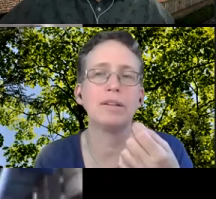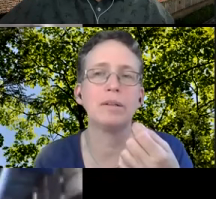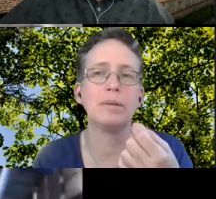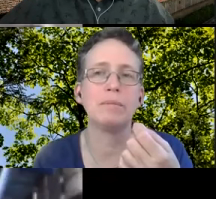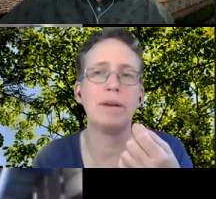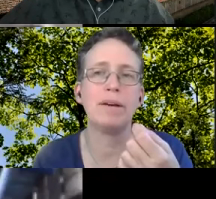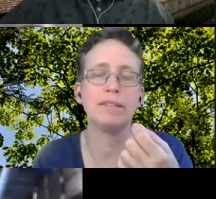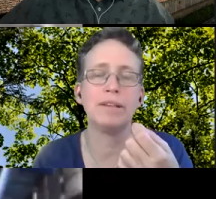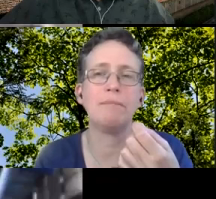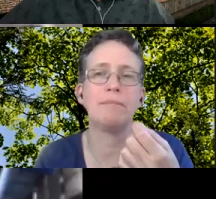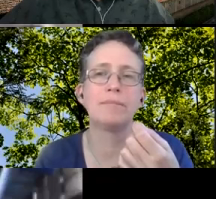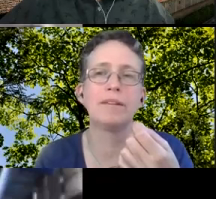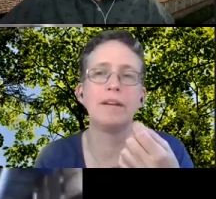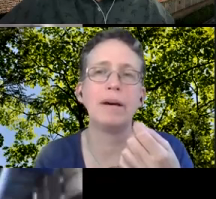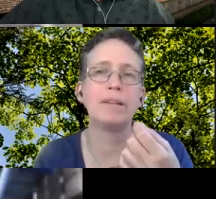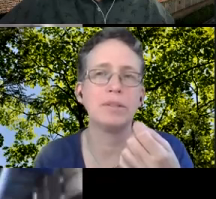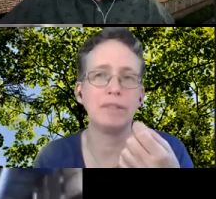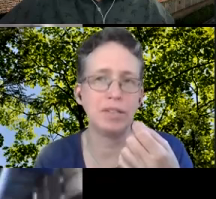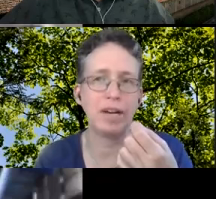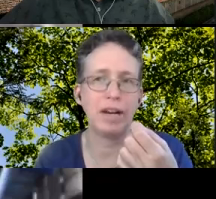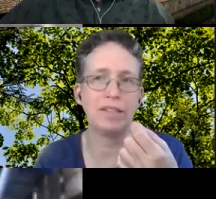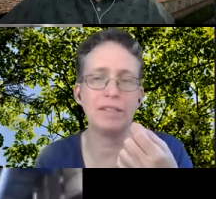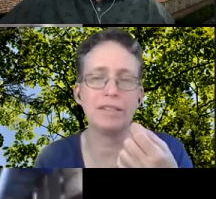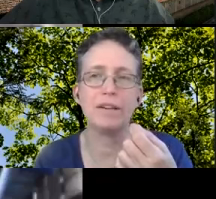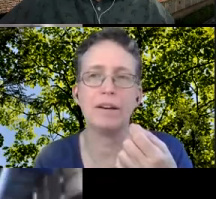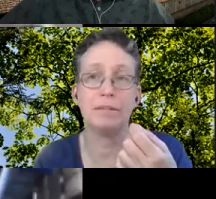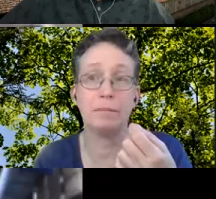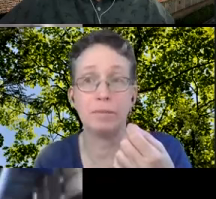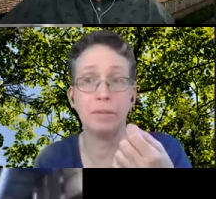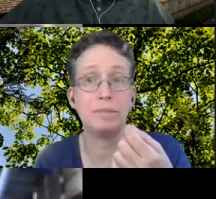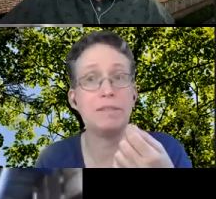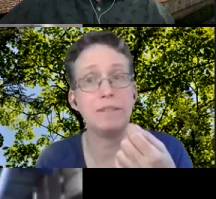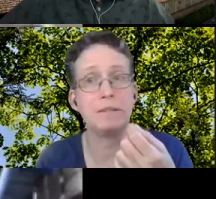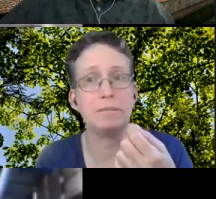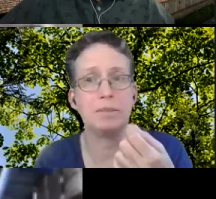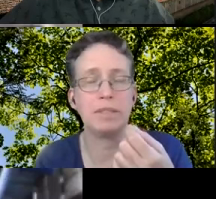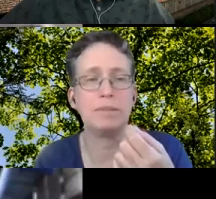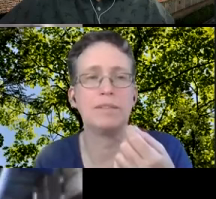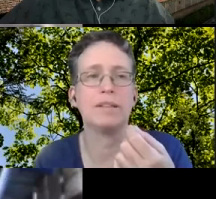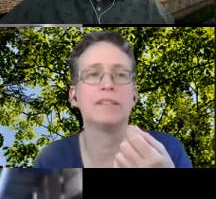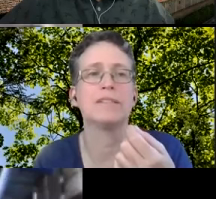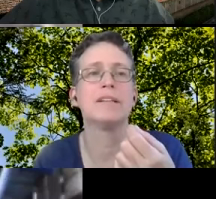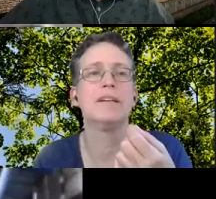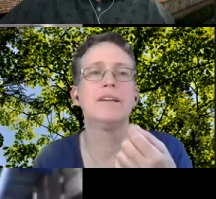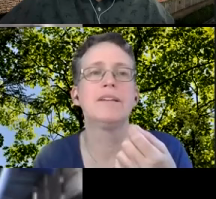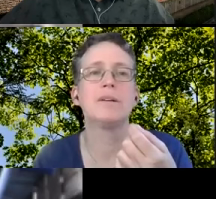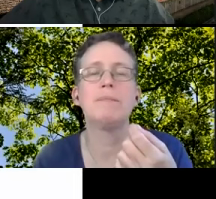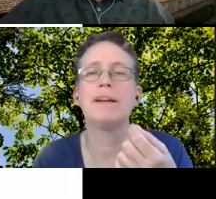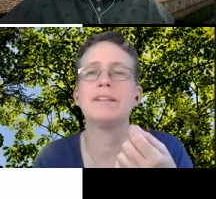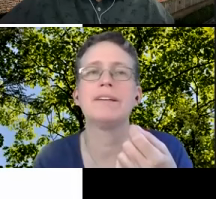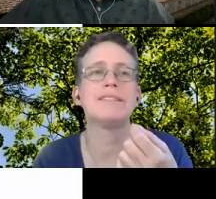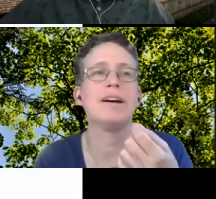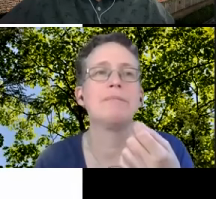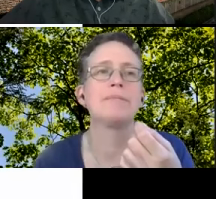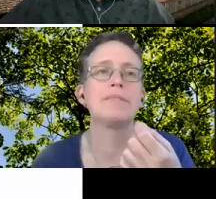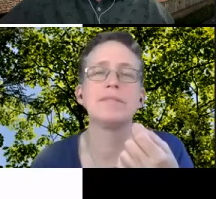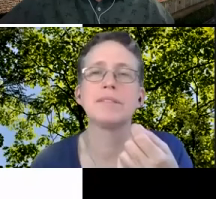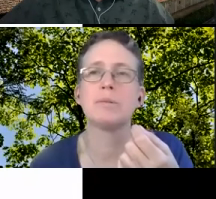talk a little bit more about the sort of interactions between species and between species and us. So going back to